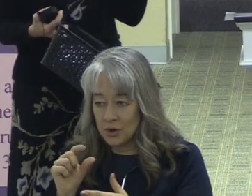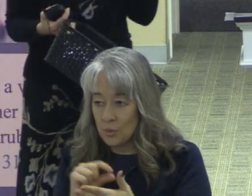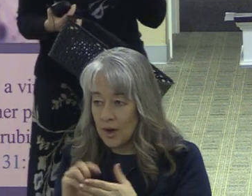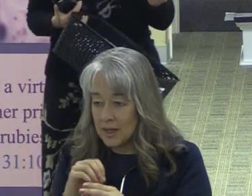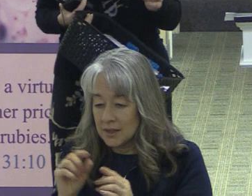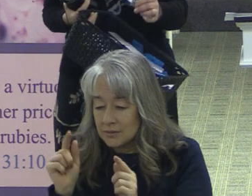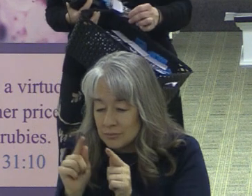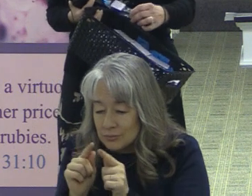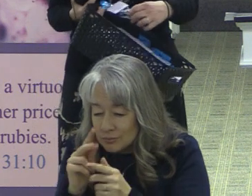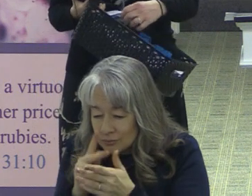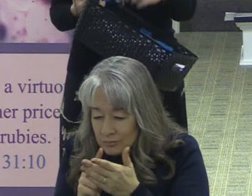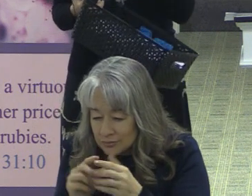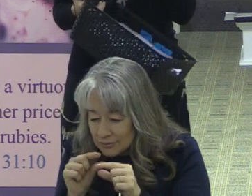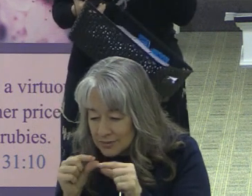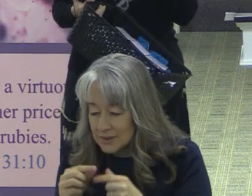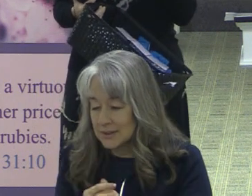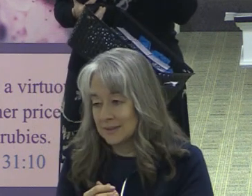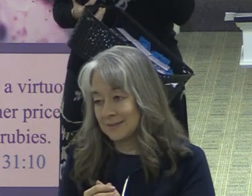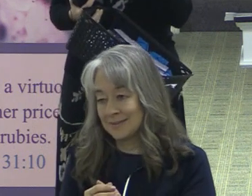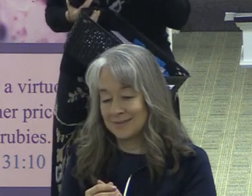like the teeny tiniest little writing.